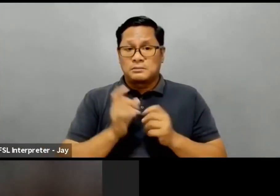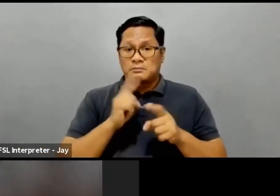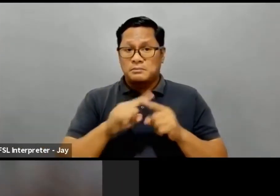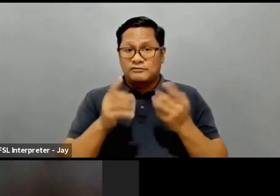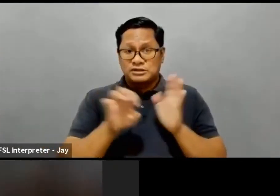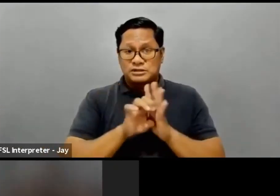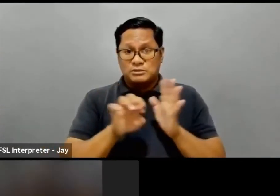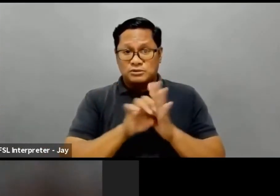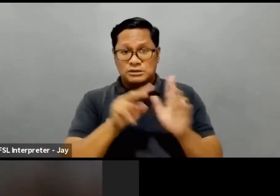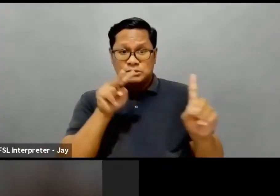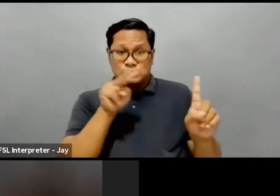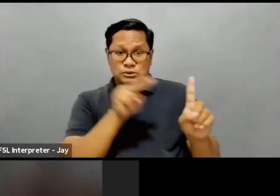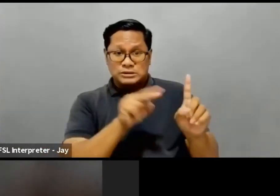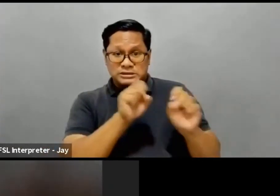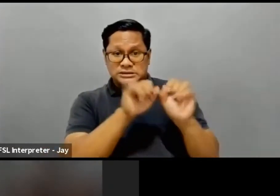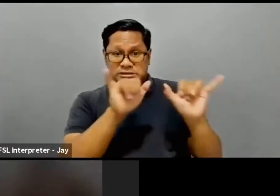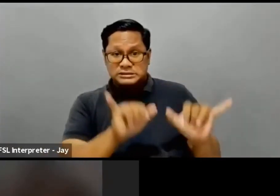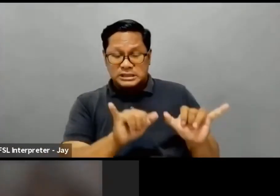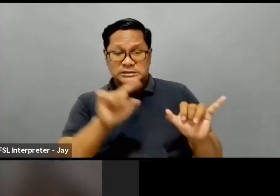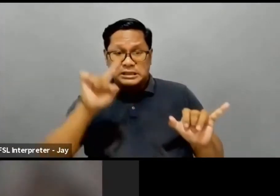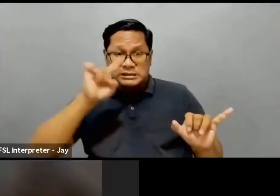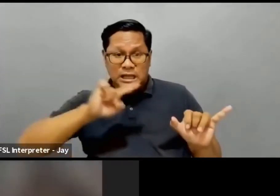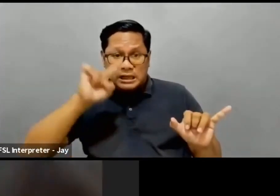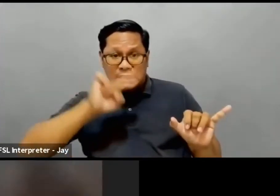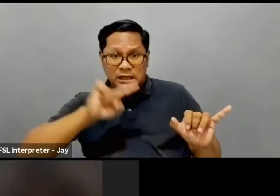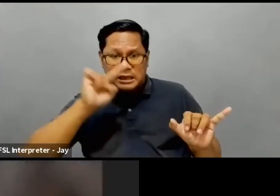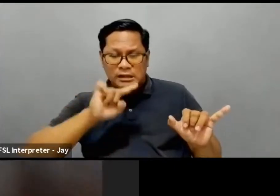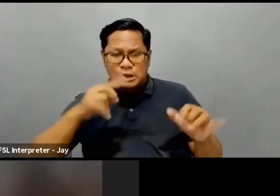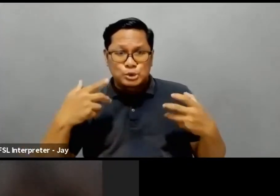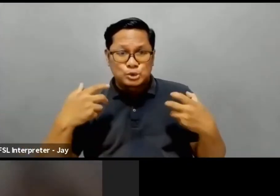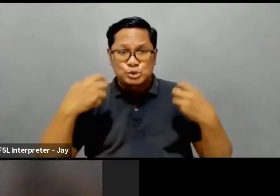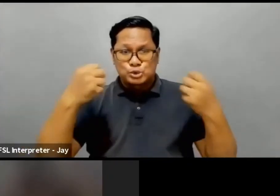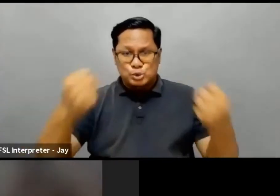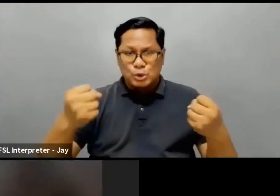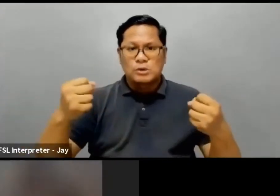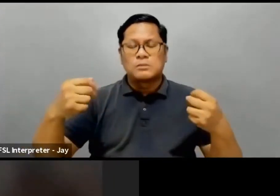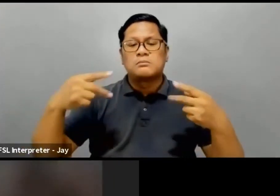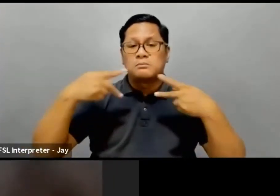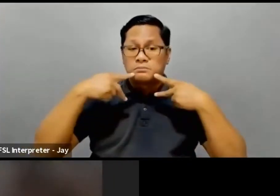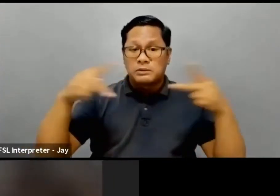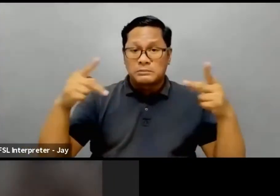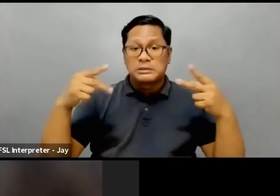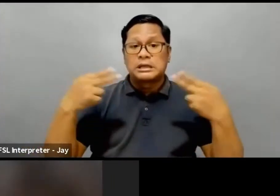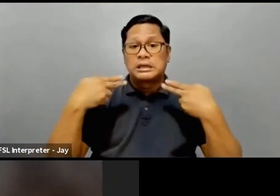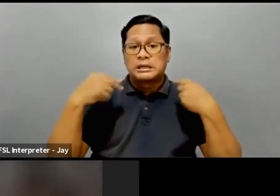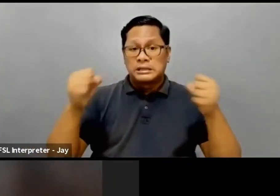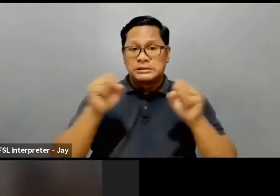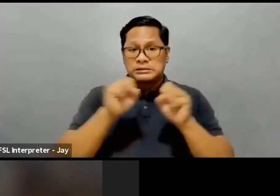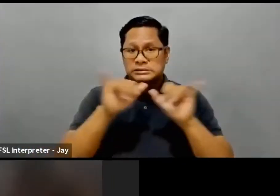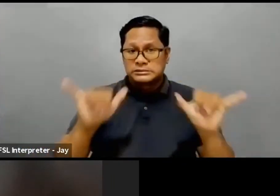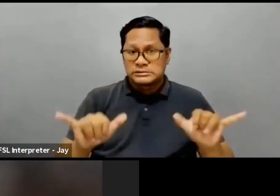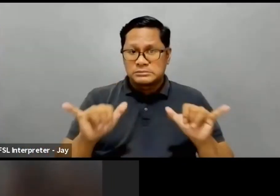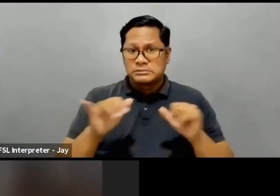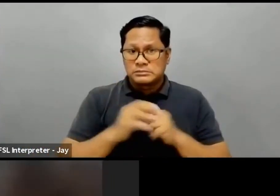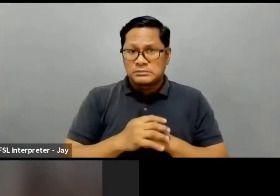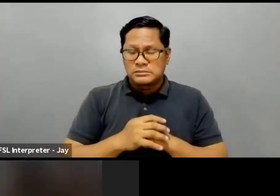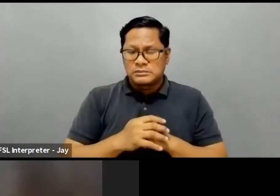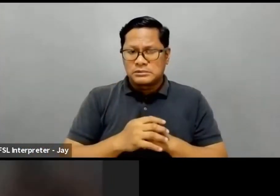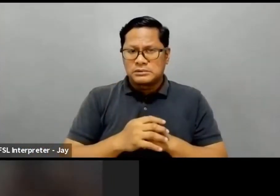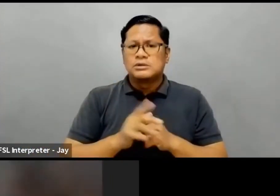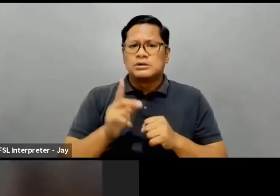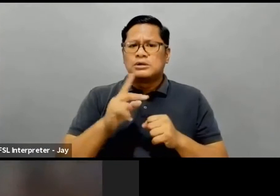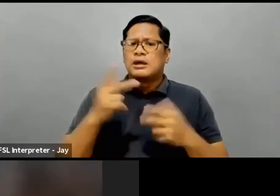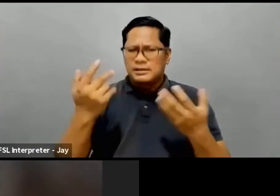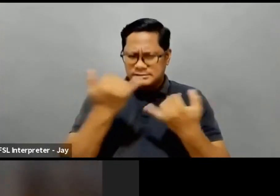ibang sistema, even Thailand, which is a very strong public health system, ano rin sila? May social insurance